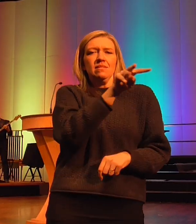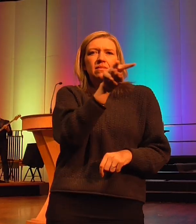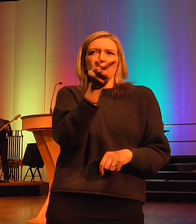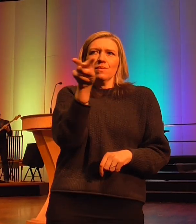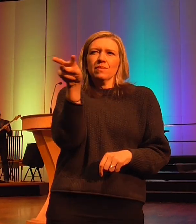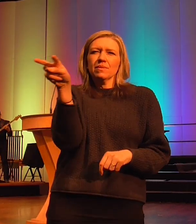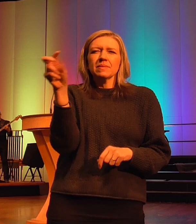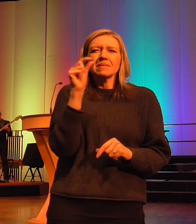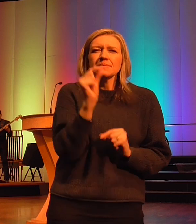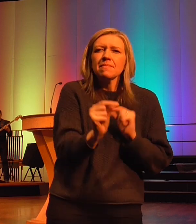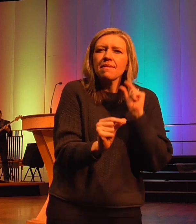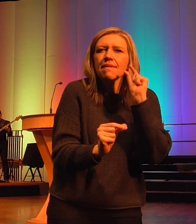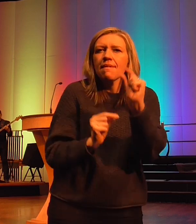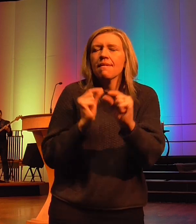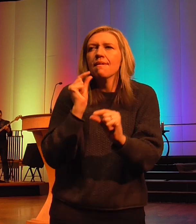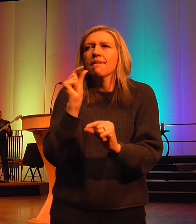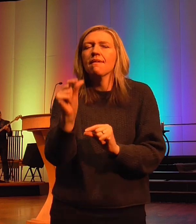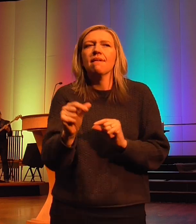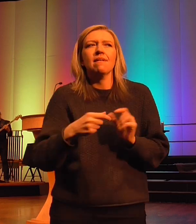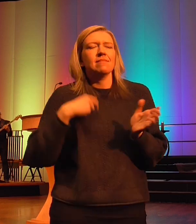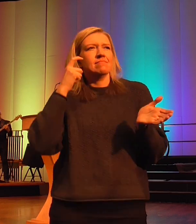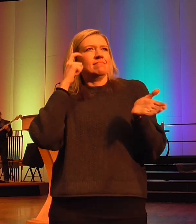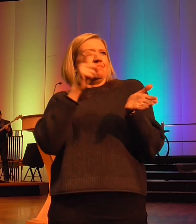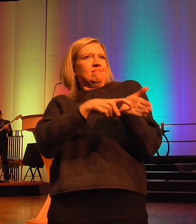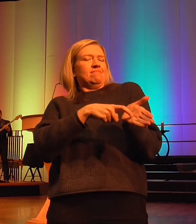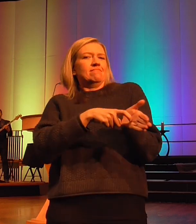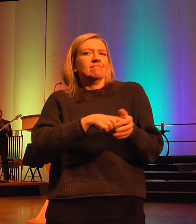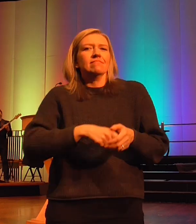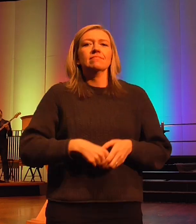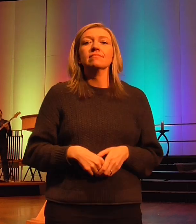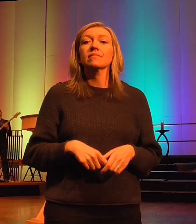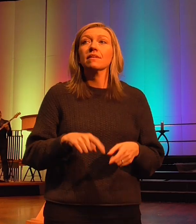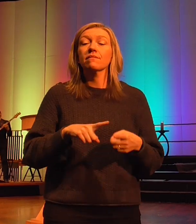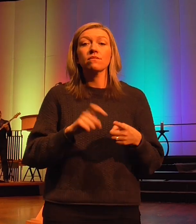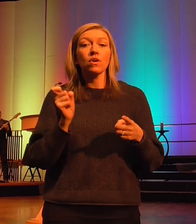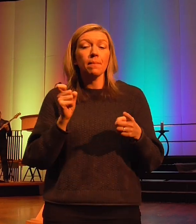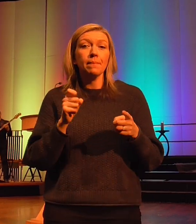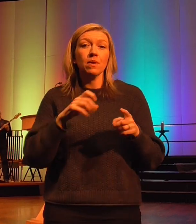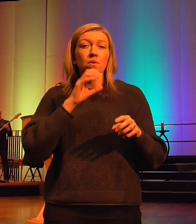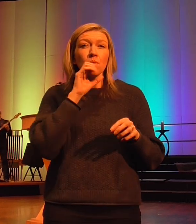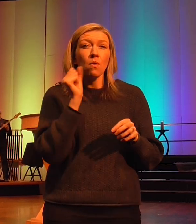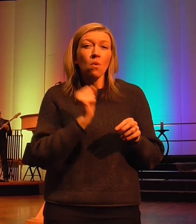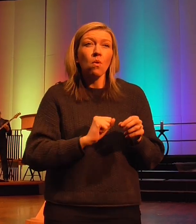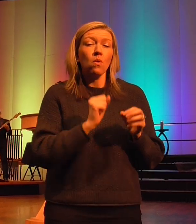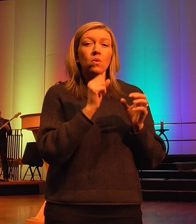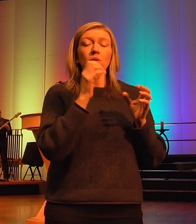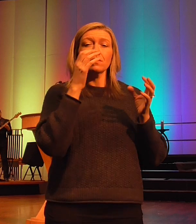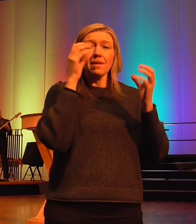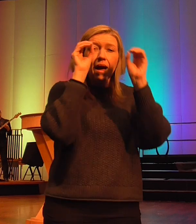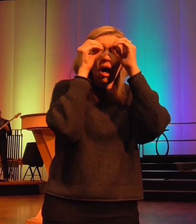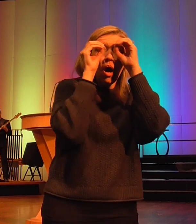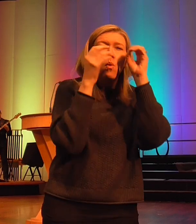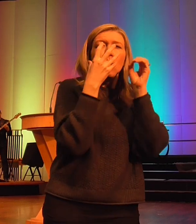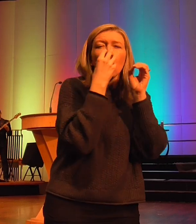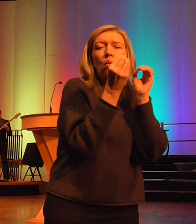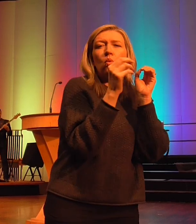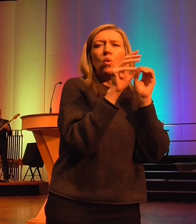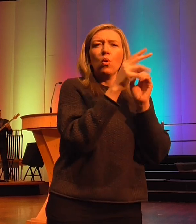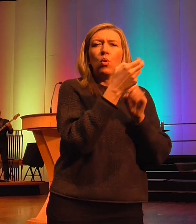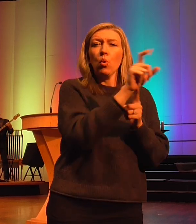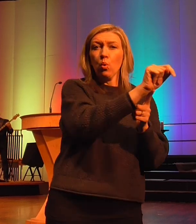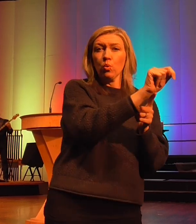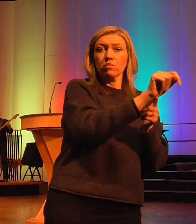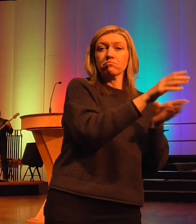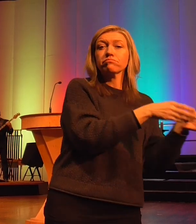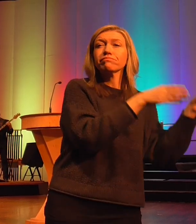the smallest ways. From the hoot of an old horned owl to